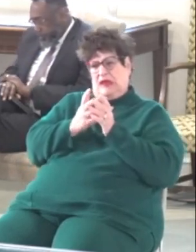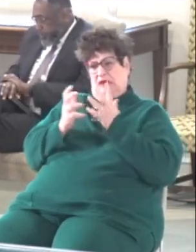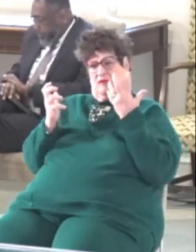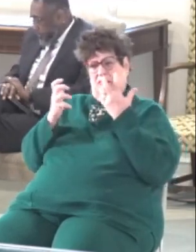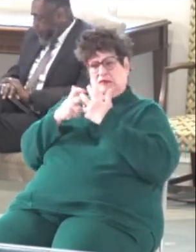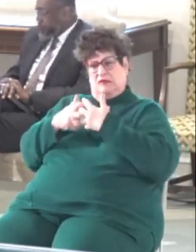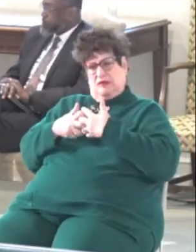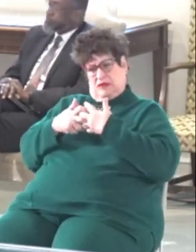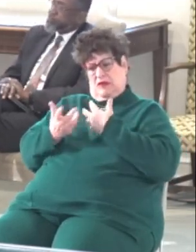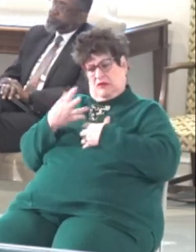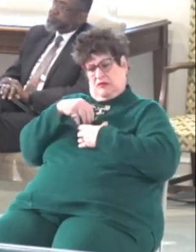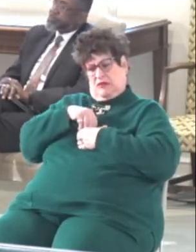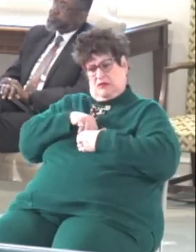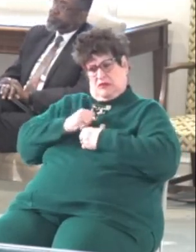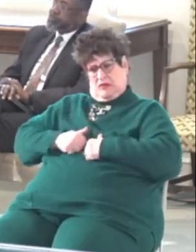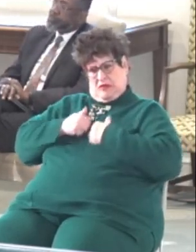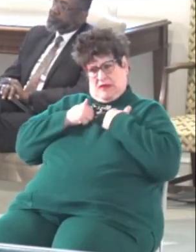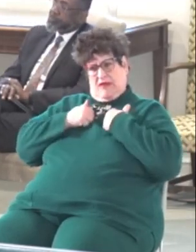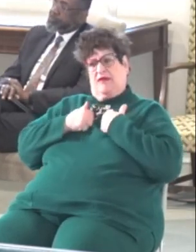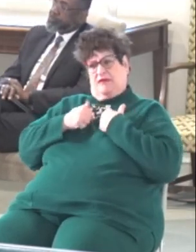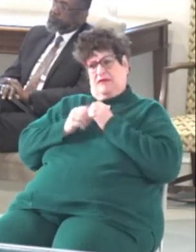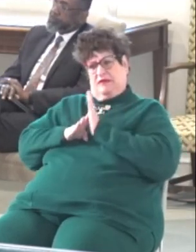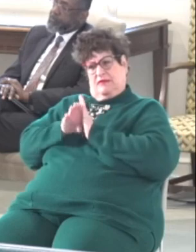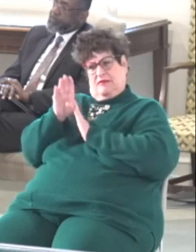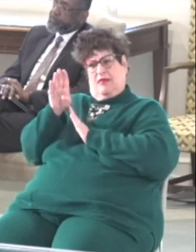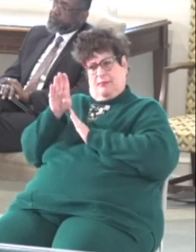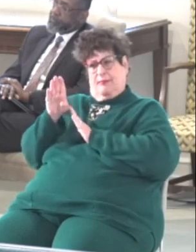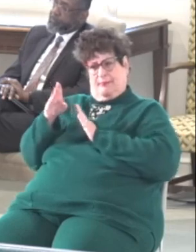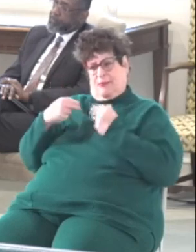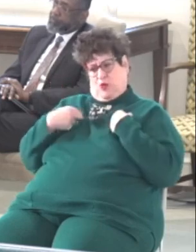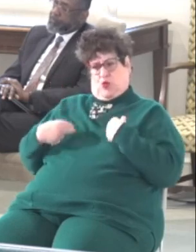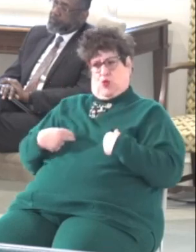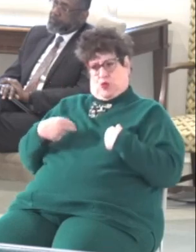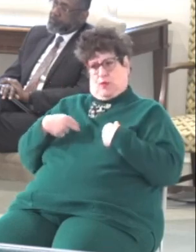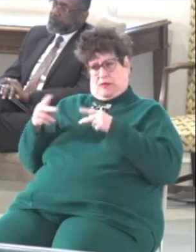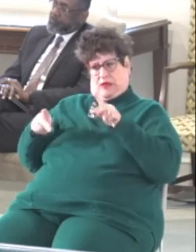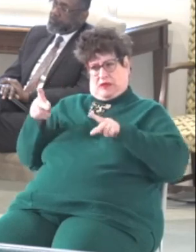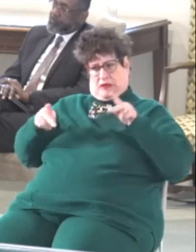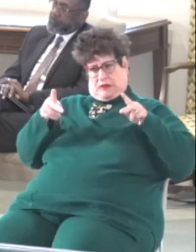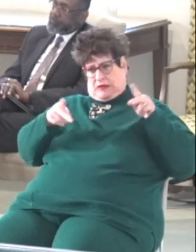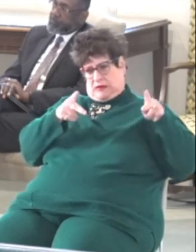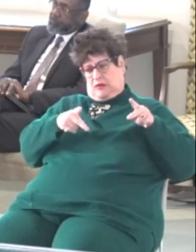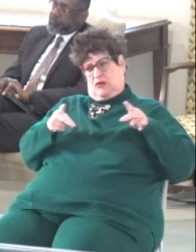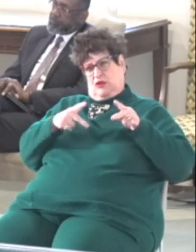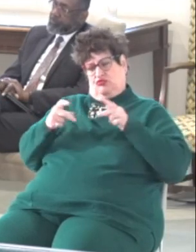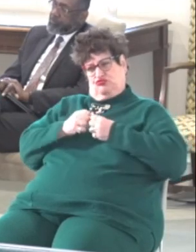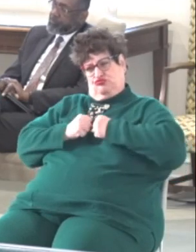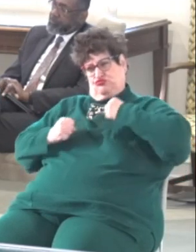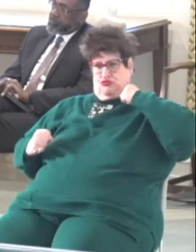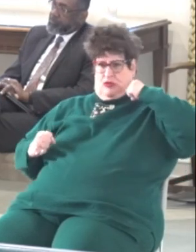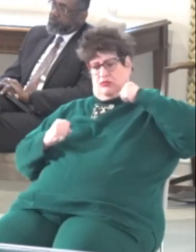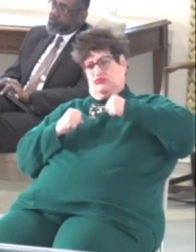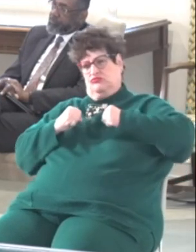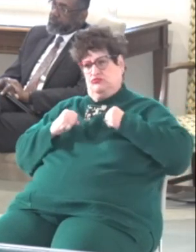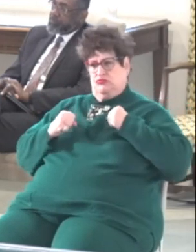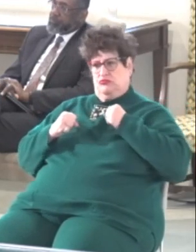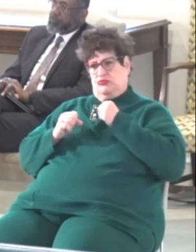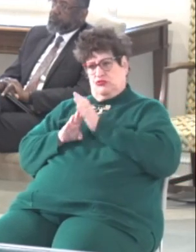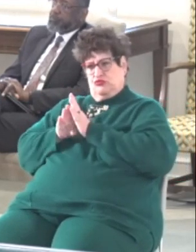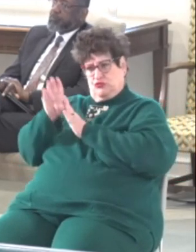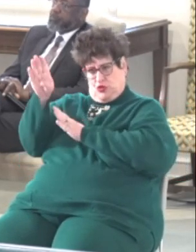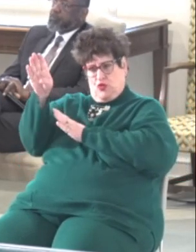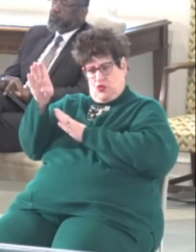our lives and our development as human beings so that we can stretch and grow.